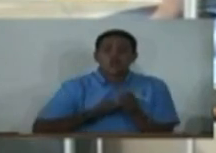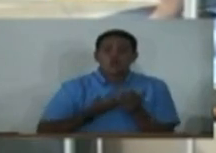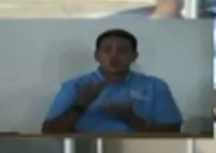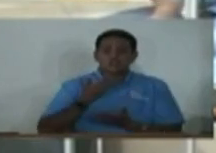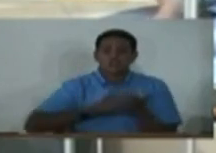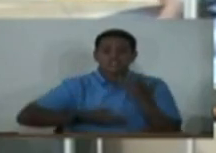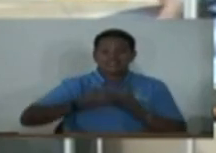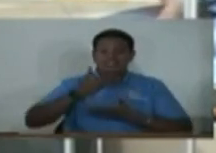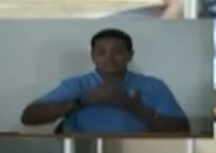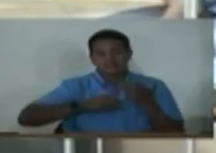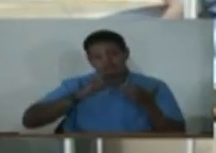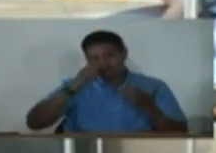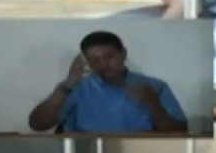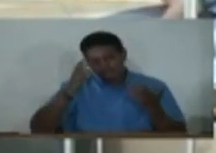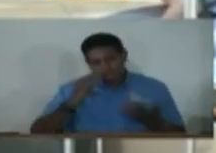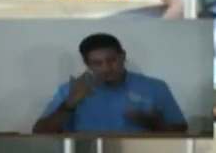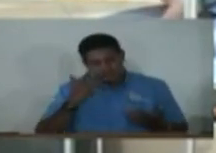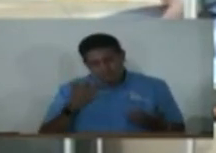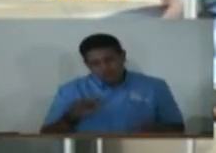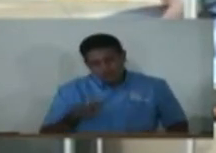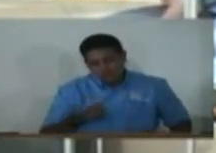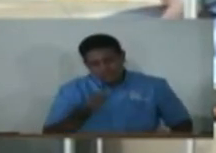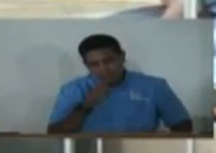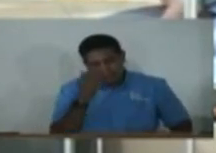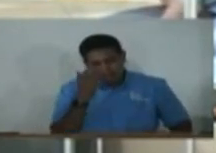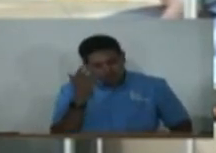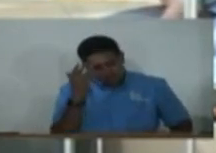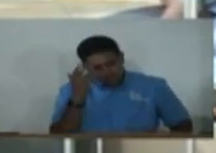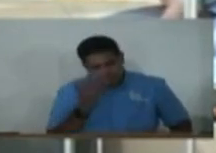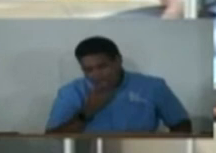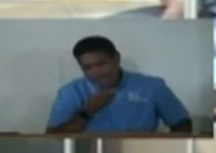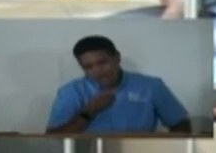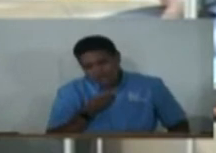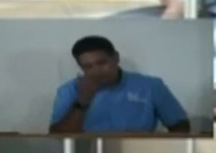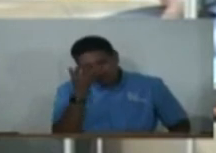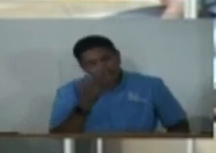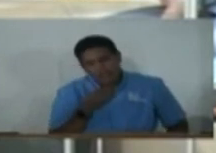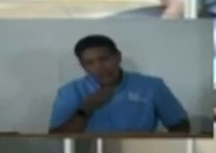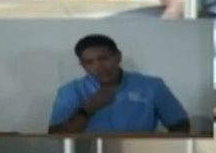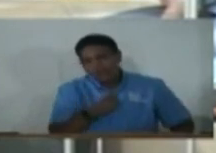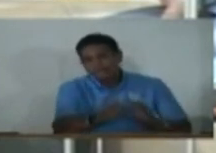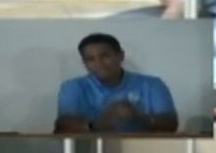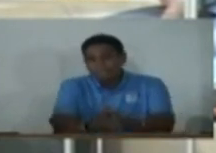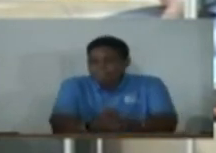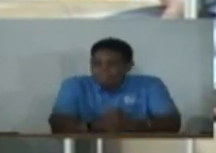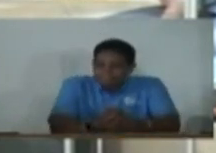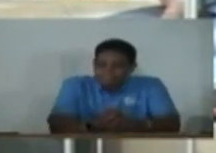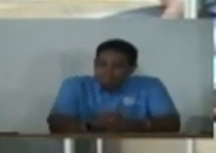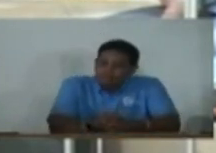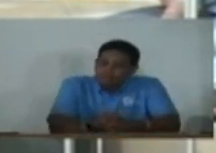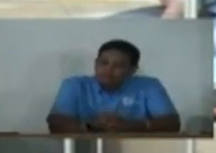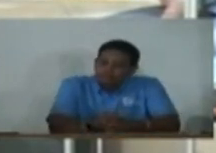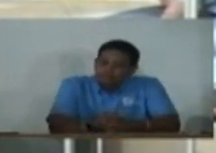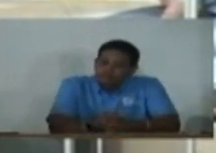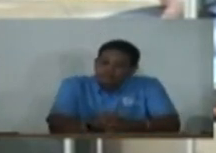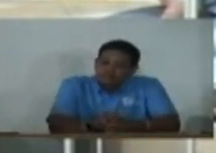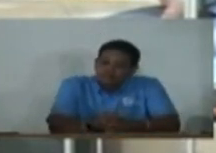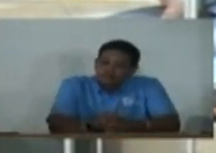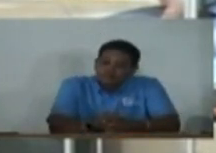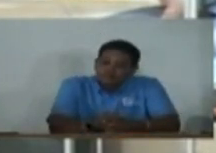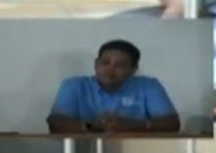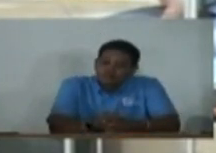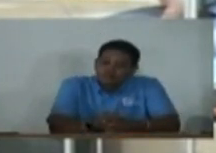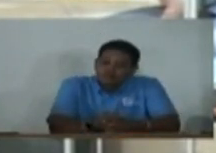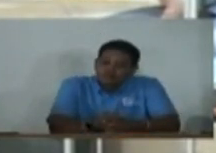name. Unfortunately. Don't call her name. Unfortunately. So, for example,